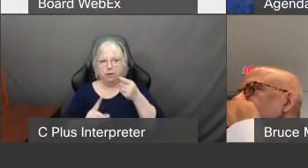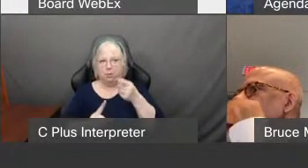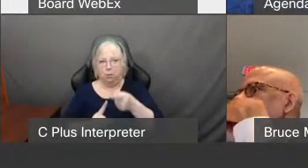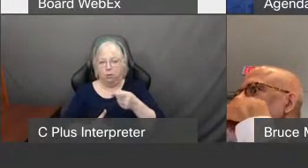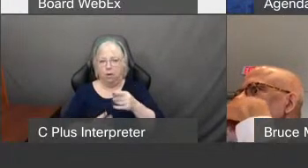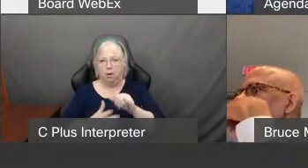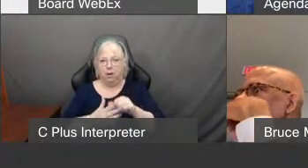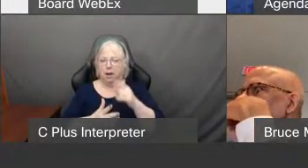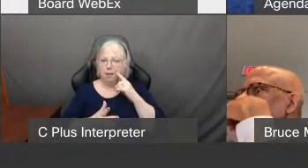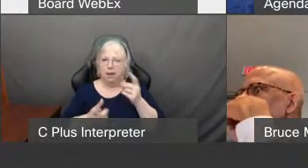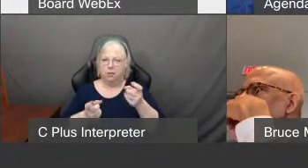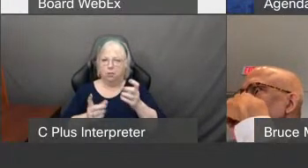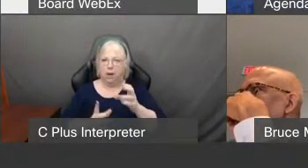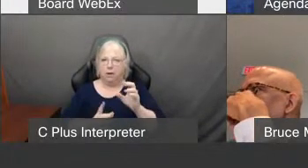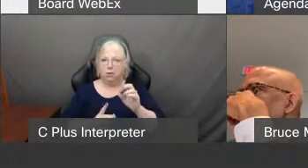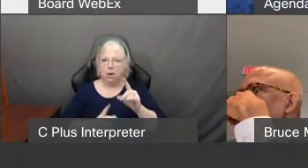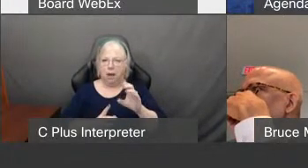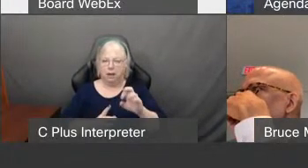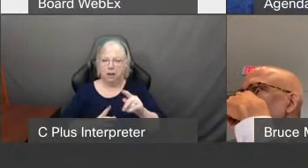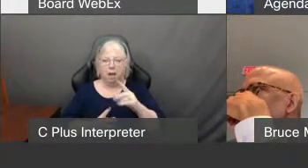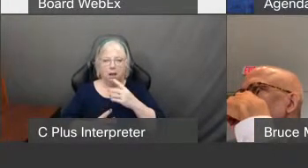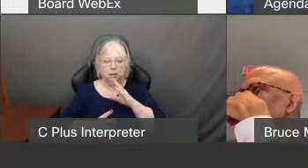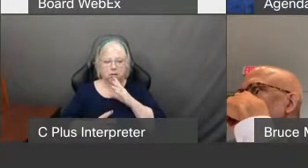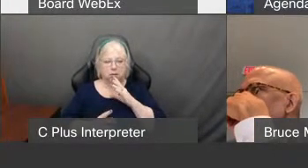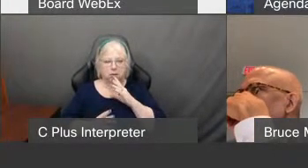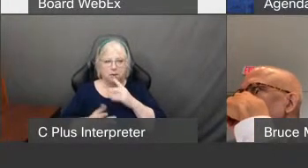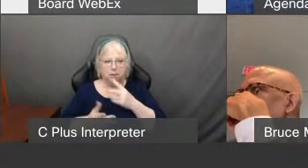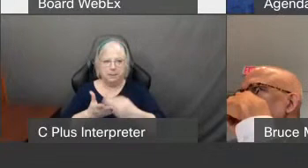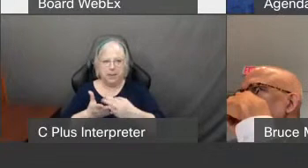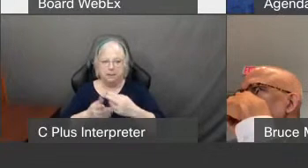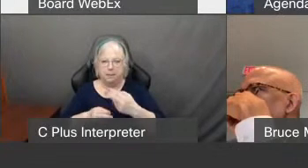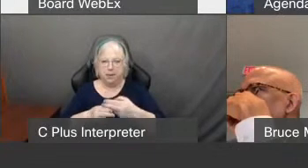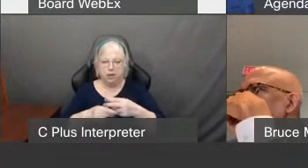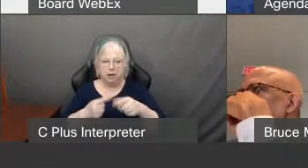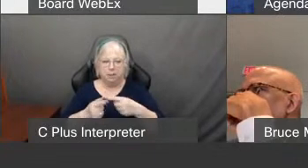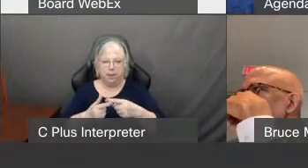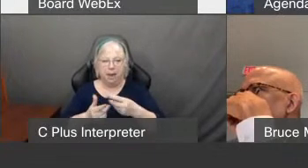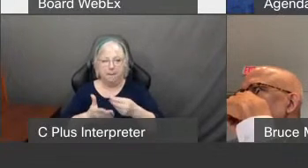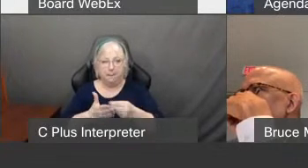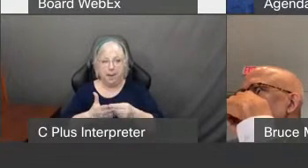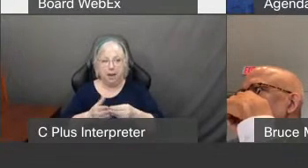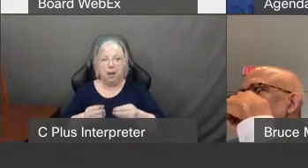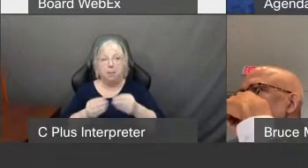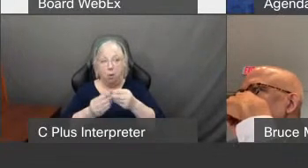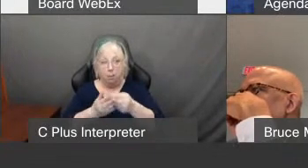I think Director Adcock brought up about giving more money to our neighborhoods. And I know there's a